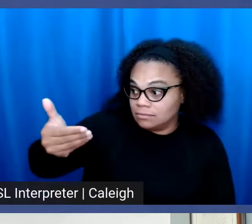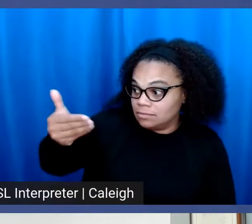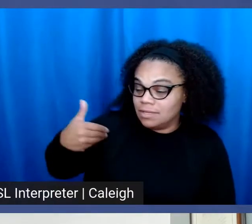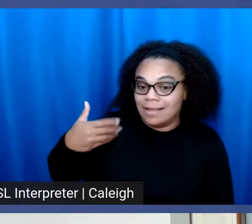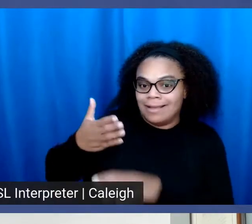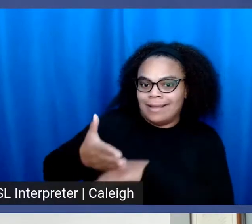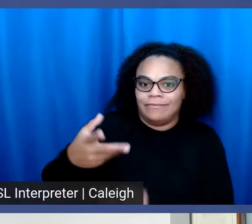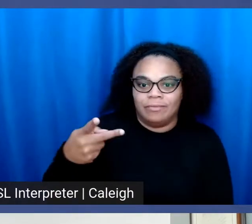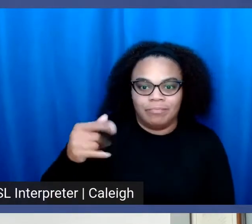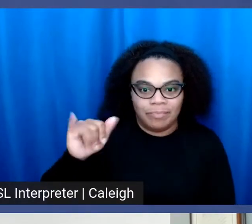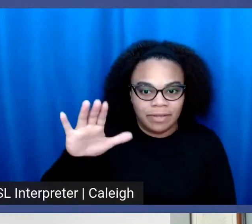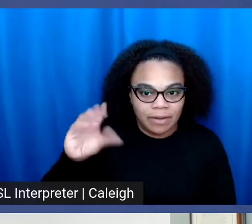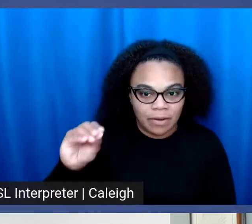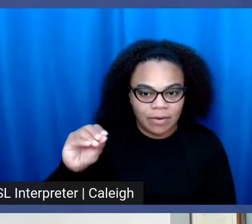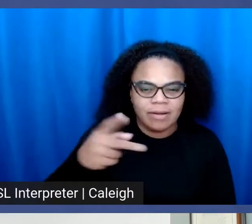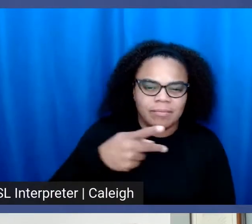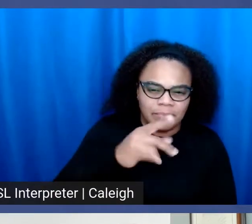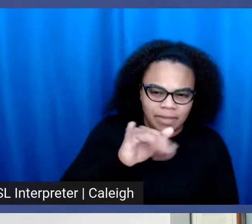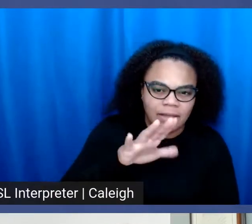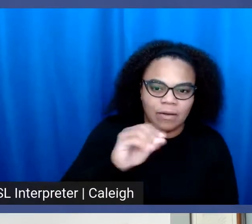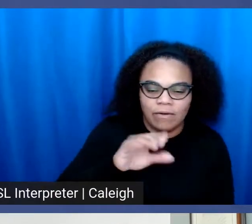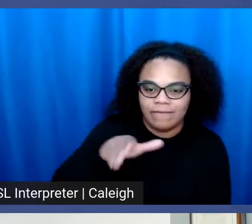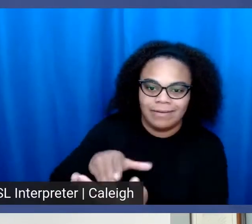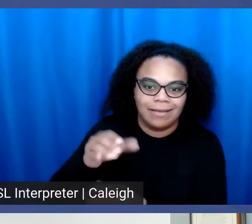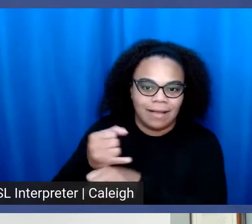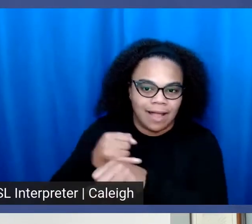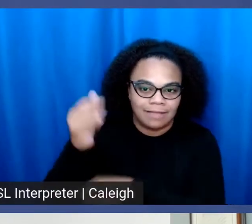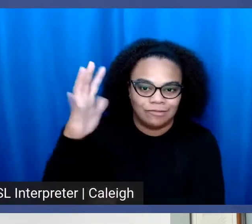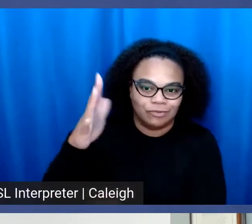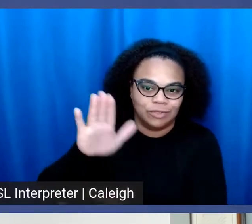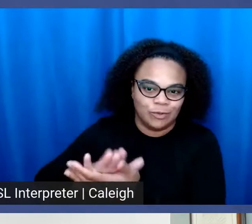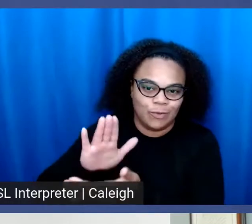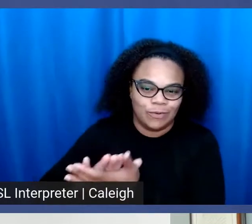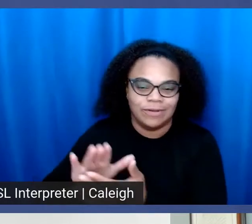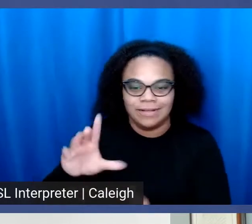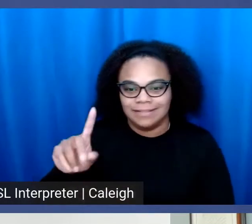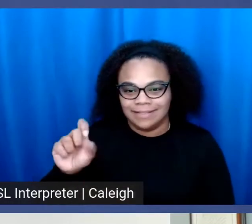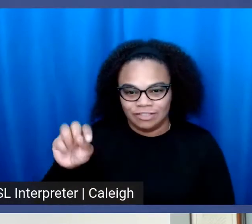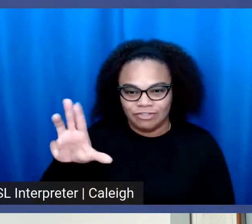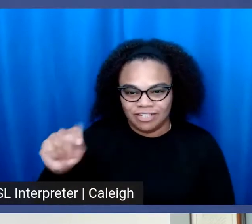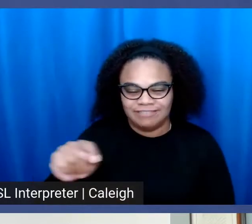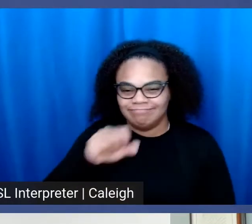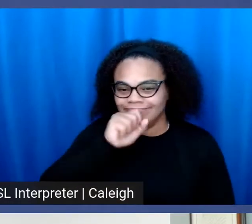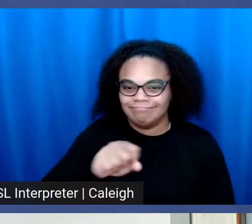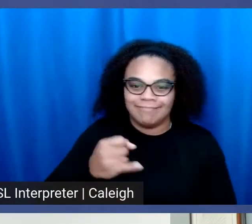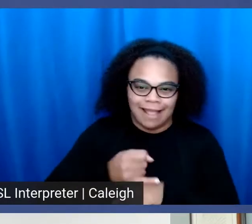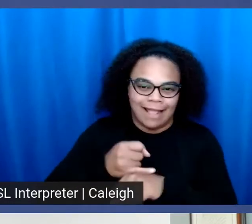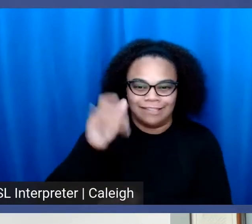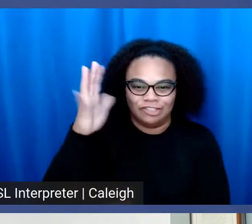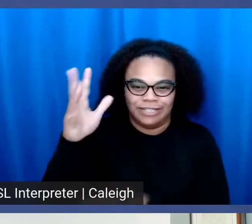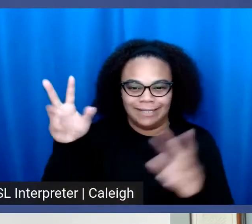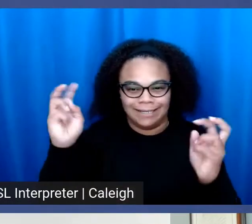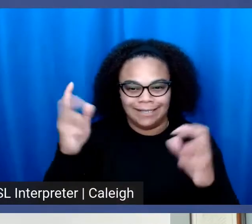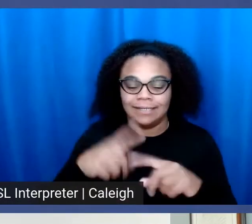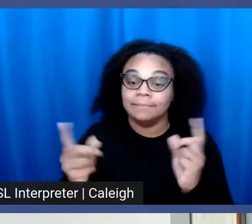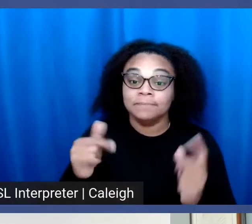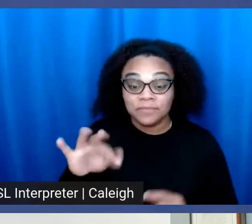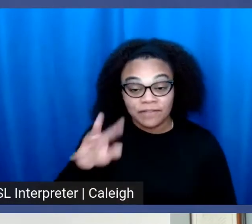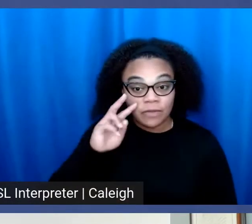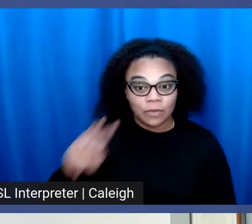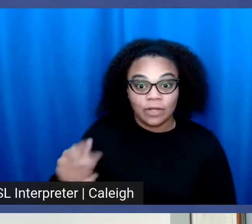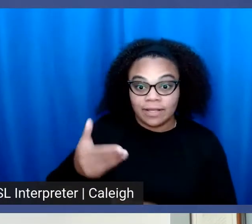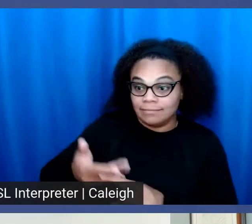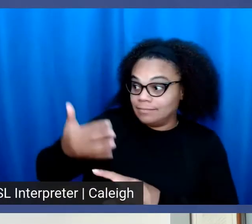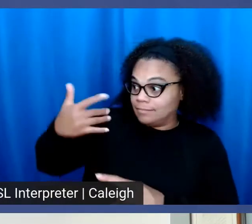is the name of the PICO v. Island Trees School District. I always love Island Trees. But if you look at the jurisprudence